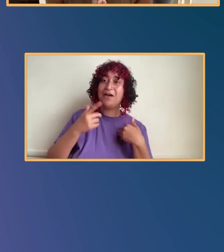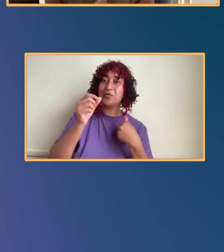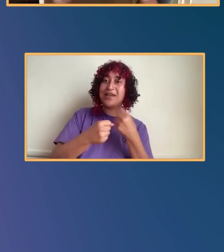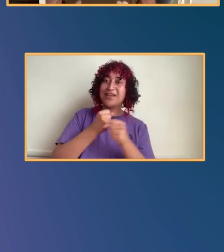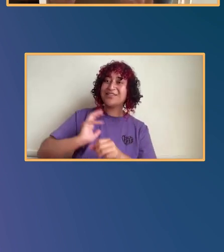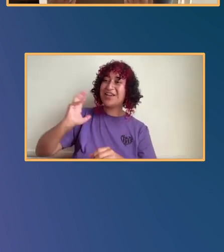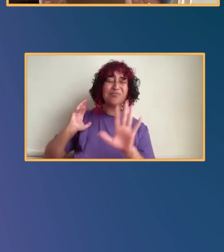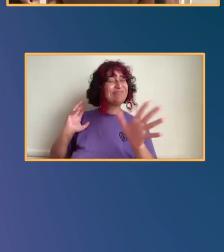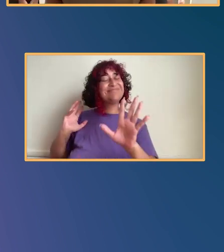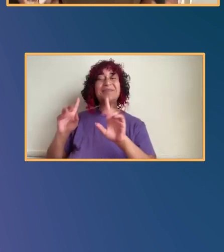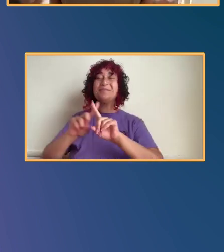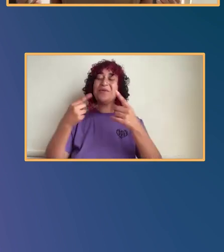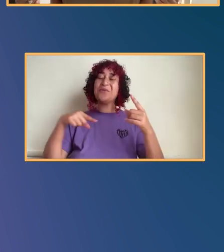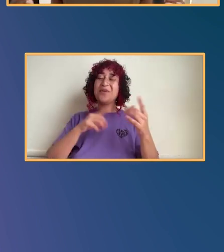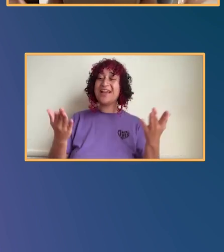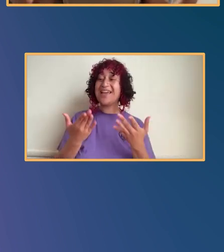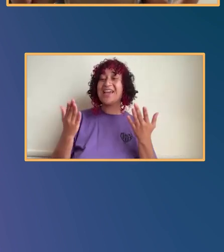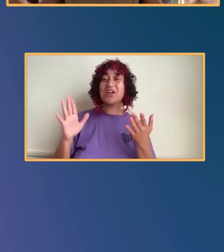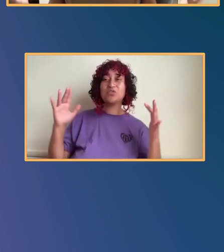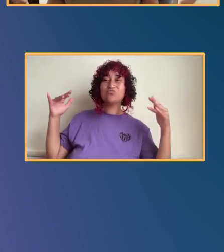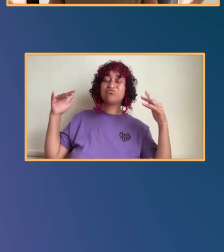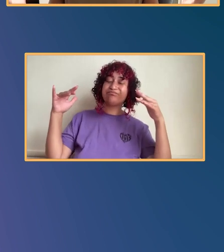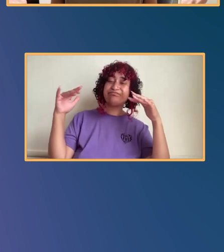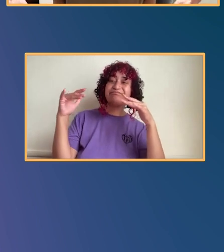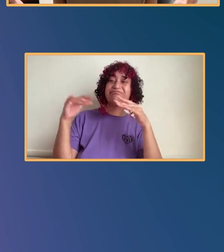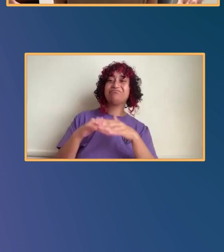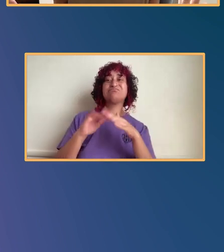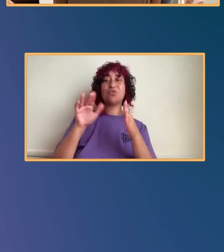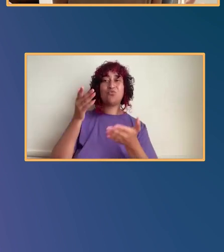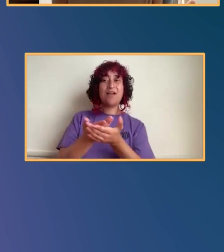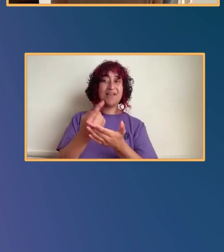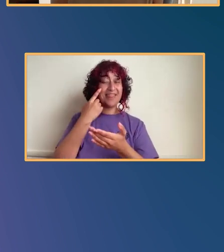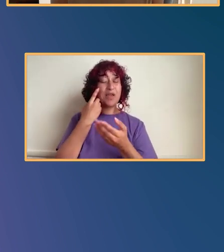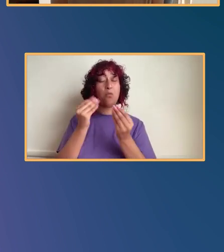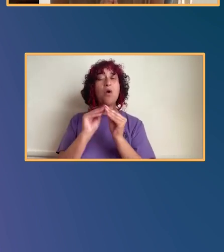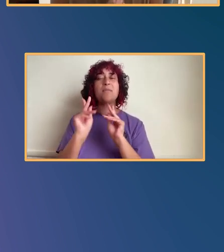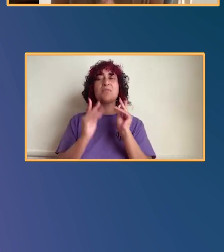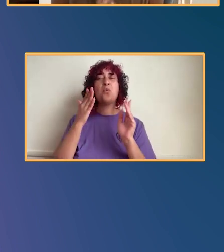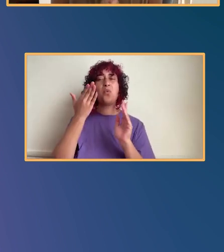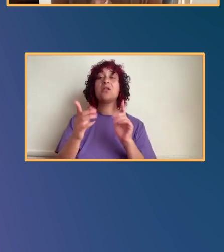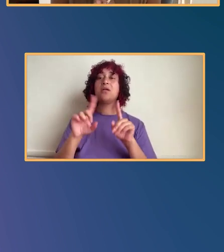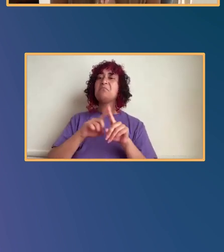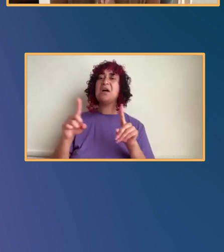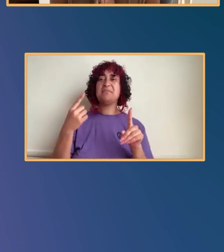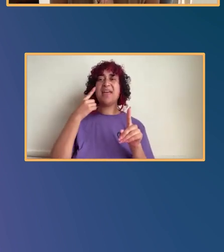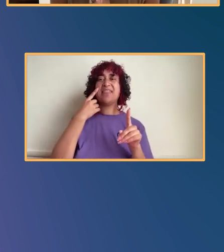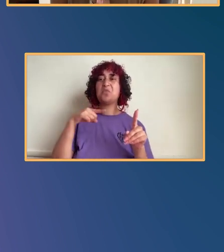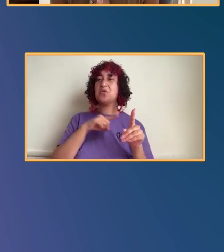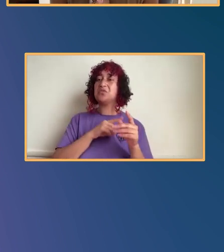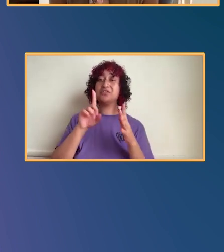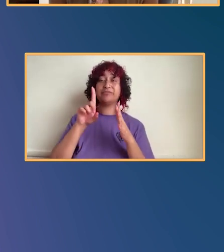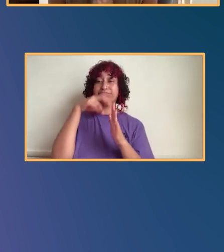But we are here, we are coming, we are arriving. I think more people will find their way here, but let's go ahead and delve